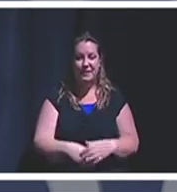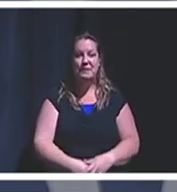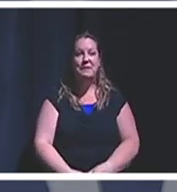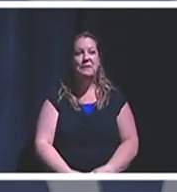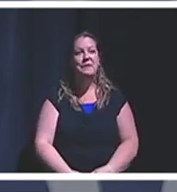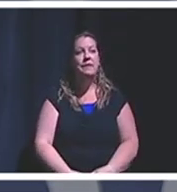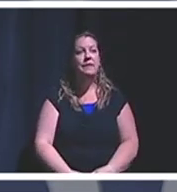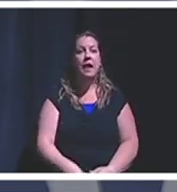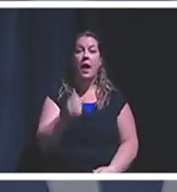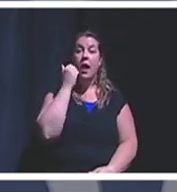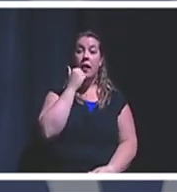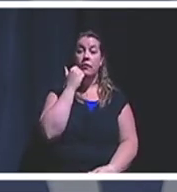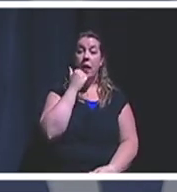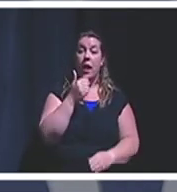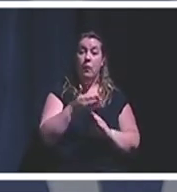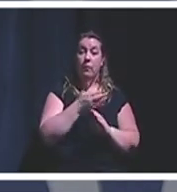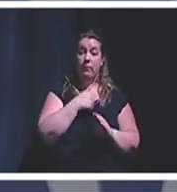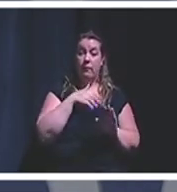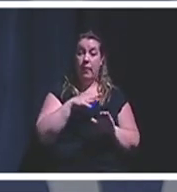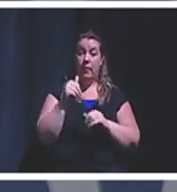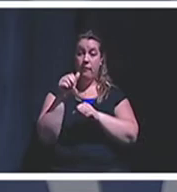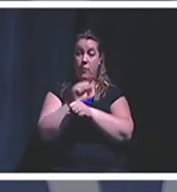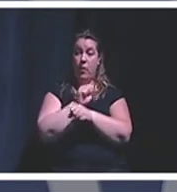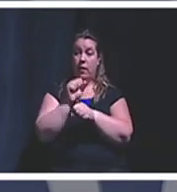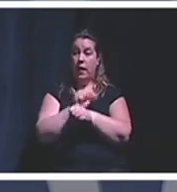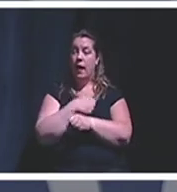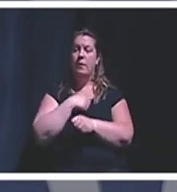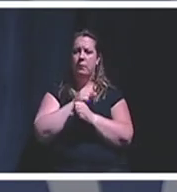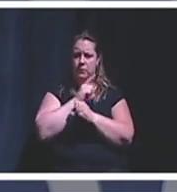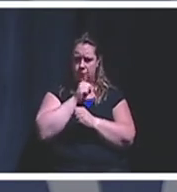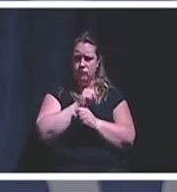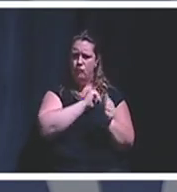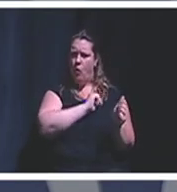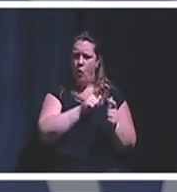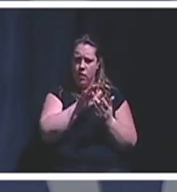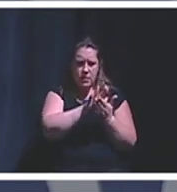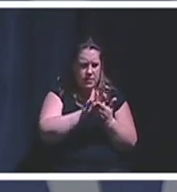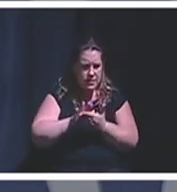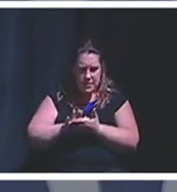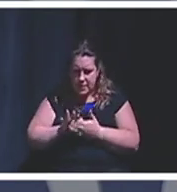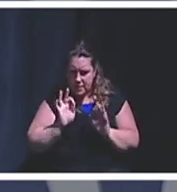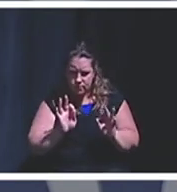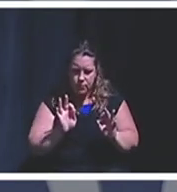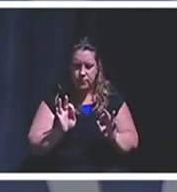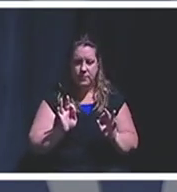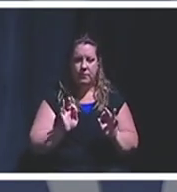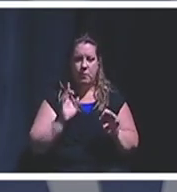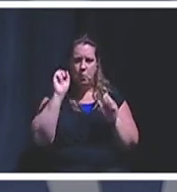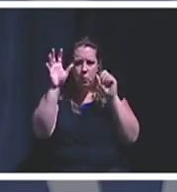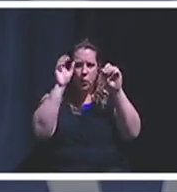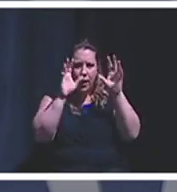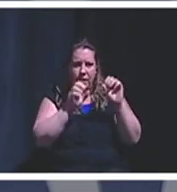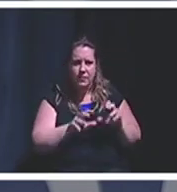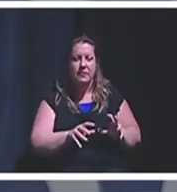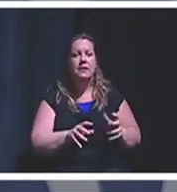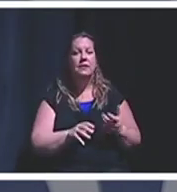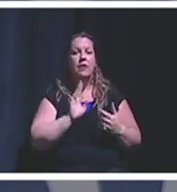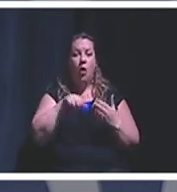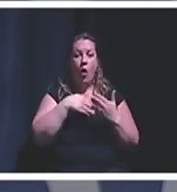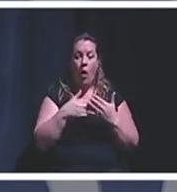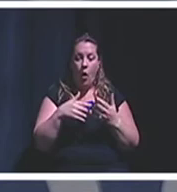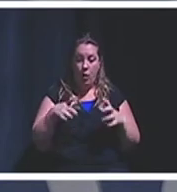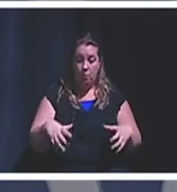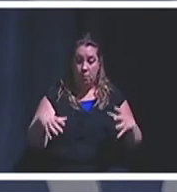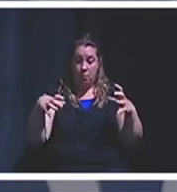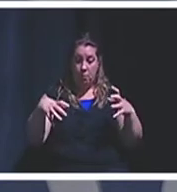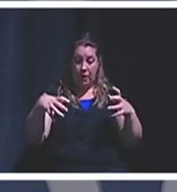Every day before I left work, I made sure all the dishes were washed and put away, all the pots were scrubbed